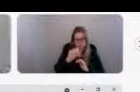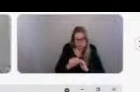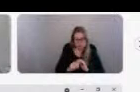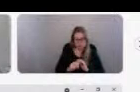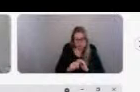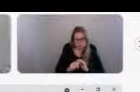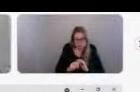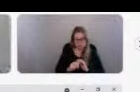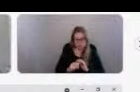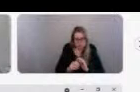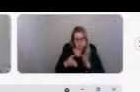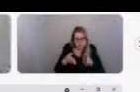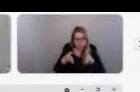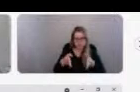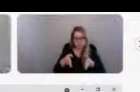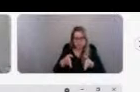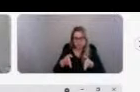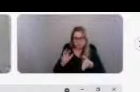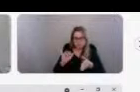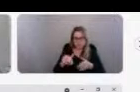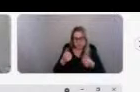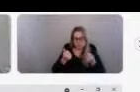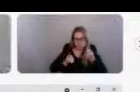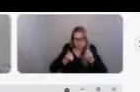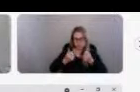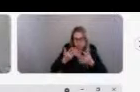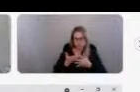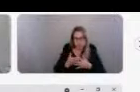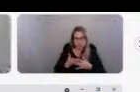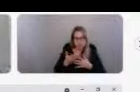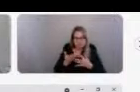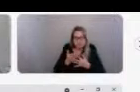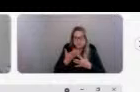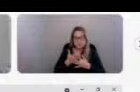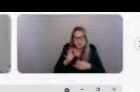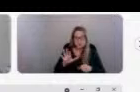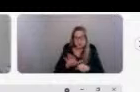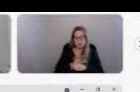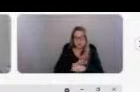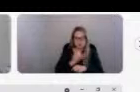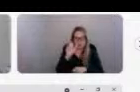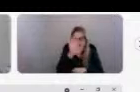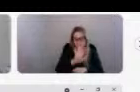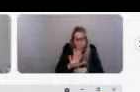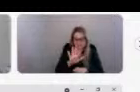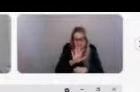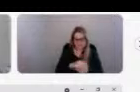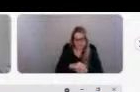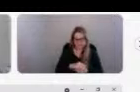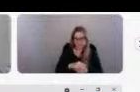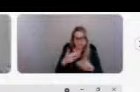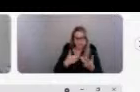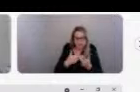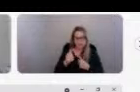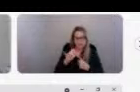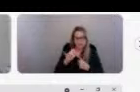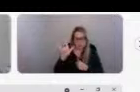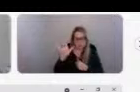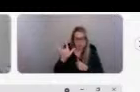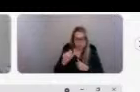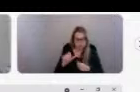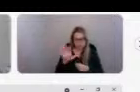uh roads that that drive through that entire entire area you know you go past the airport you go into those